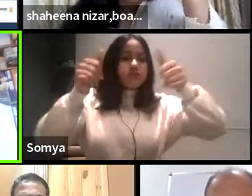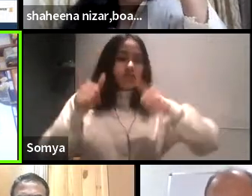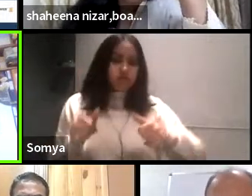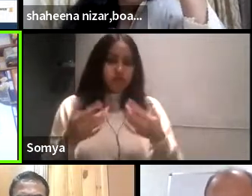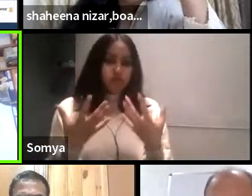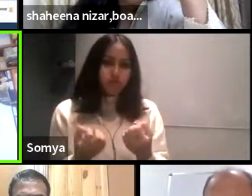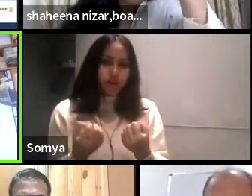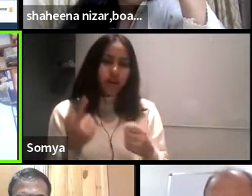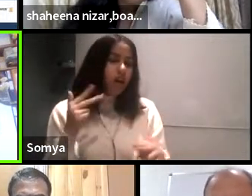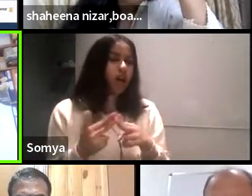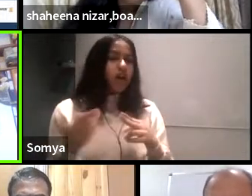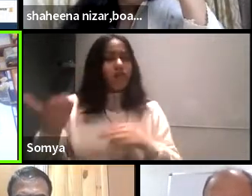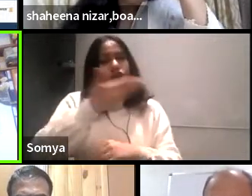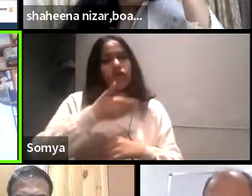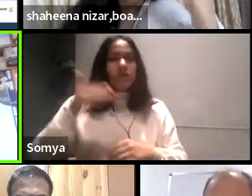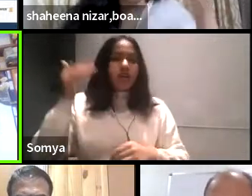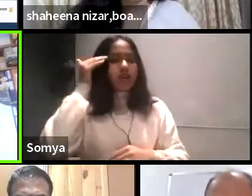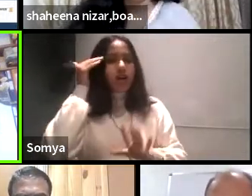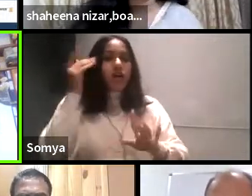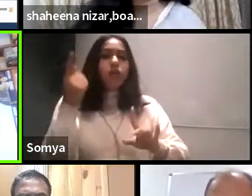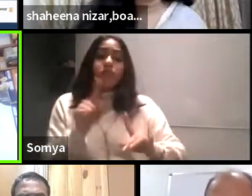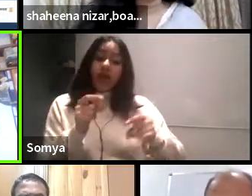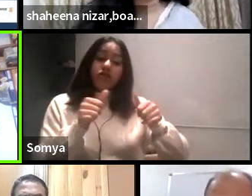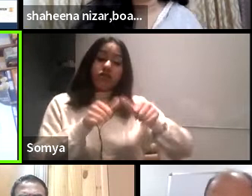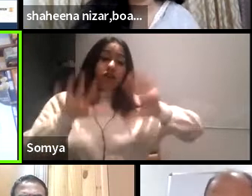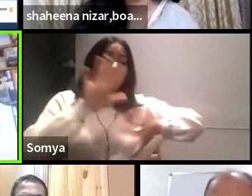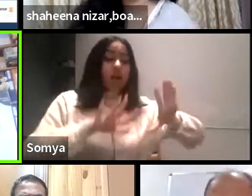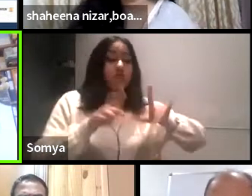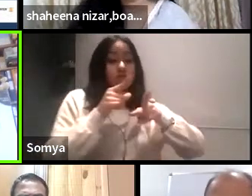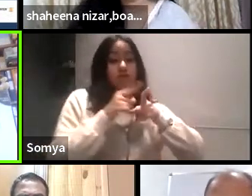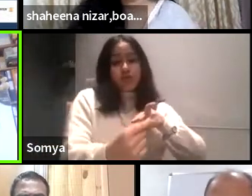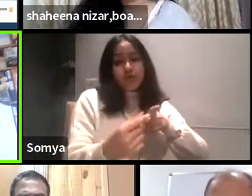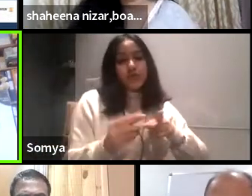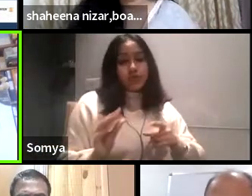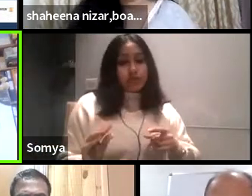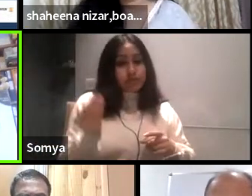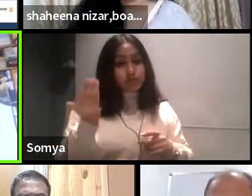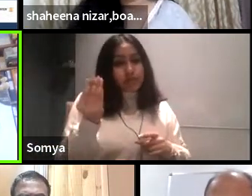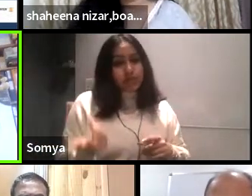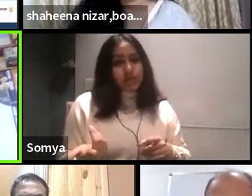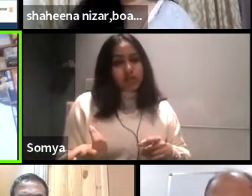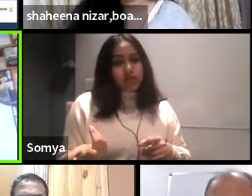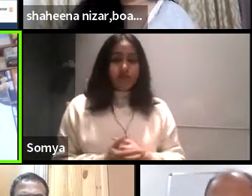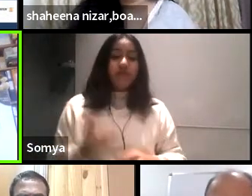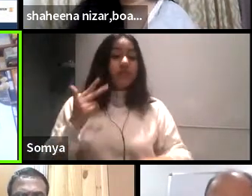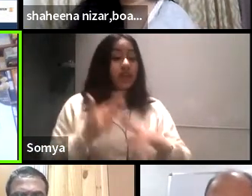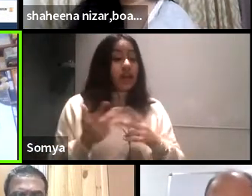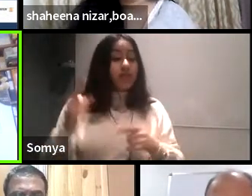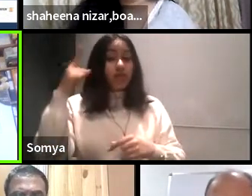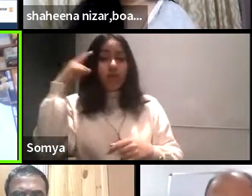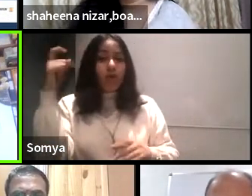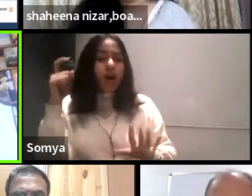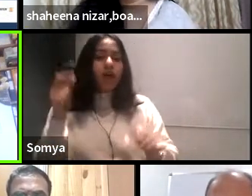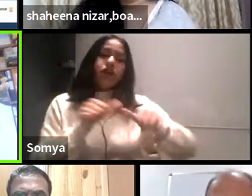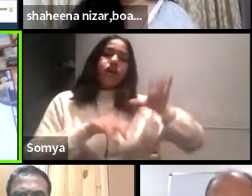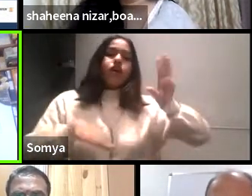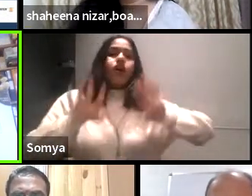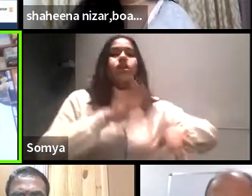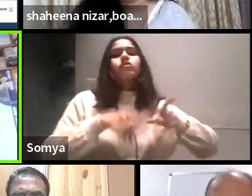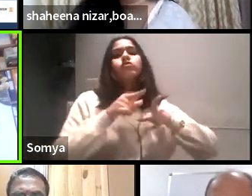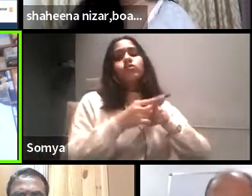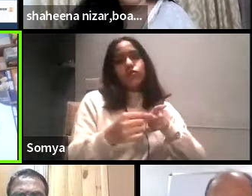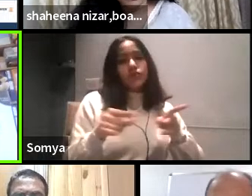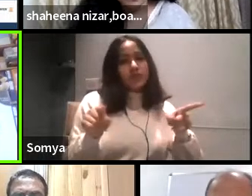we have all thoughts all over, but unless you action it, you won't get a result. So I have tried a little bit to action some of these thoughts. And I